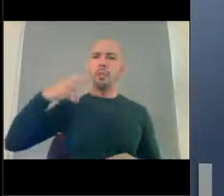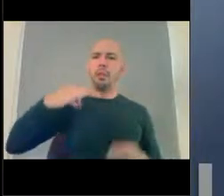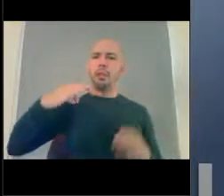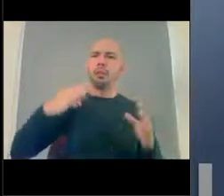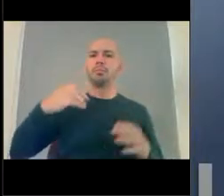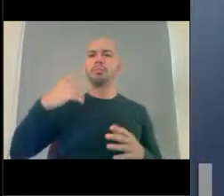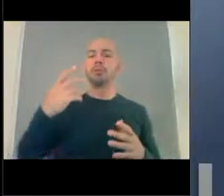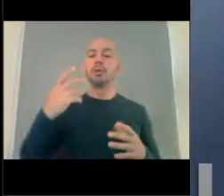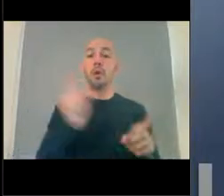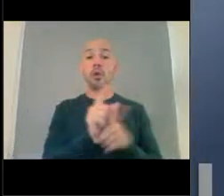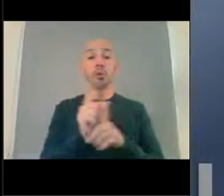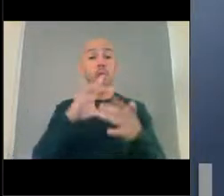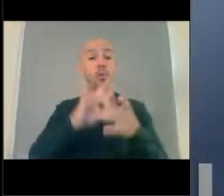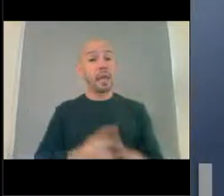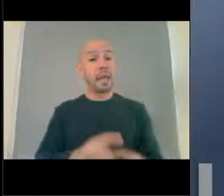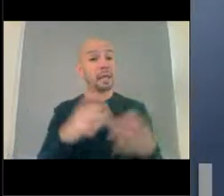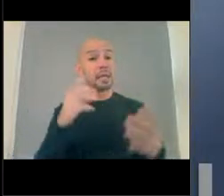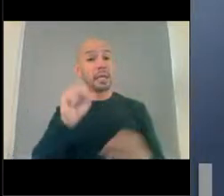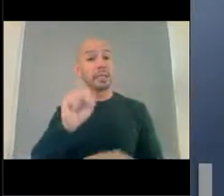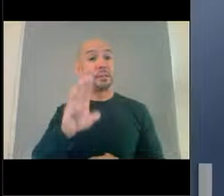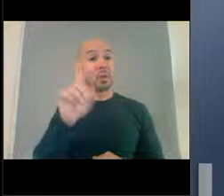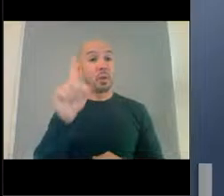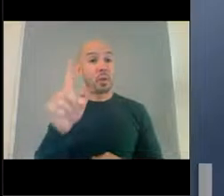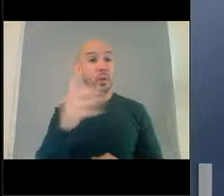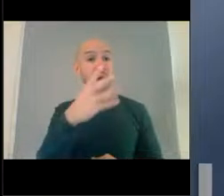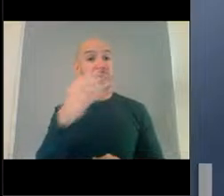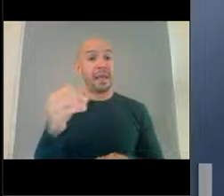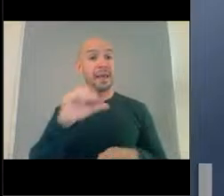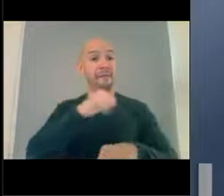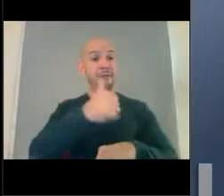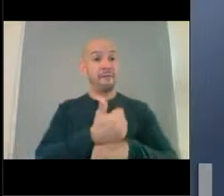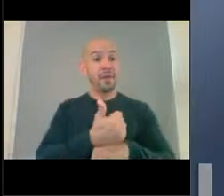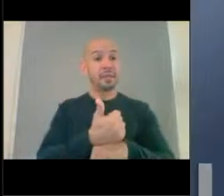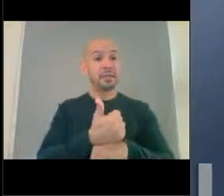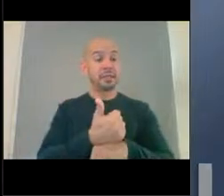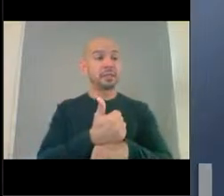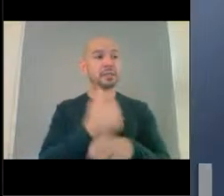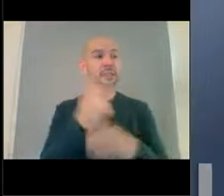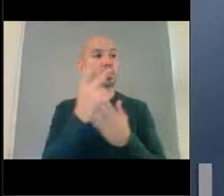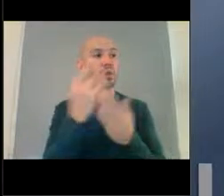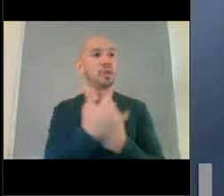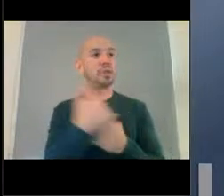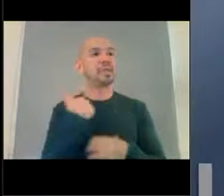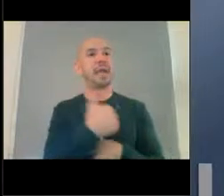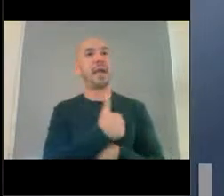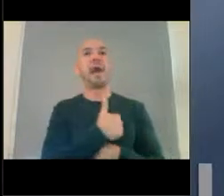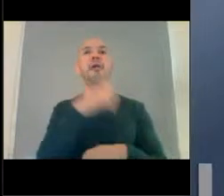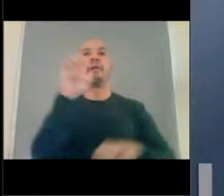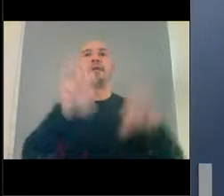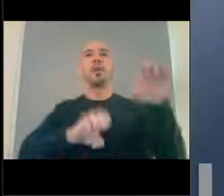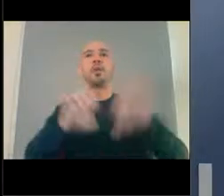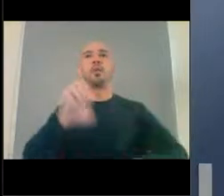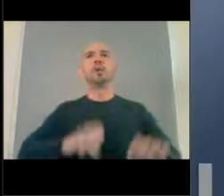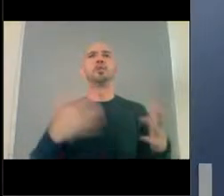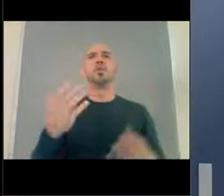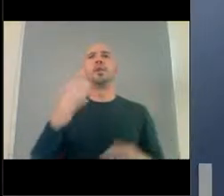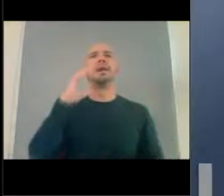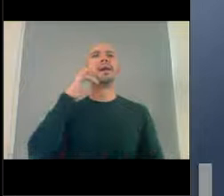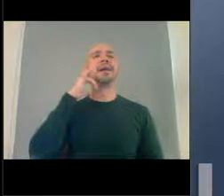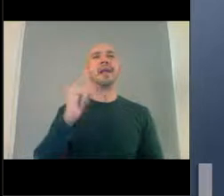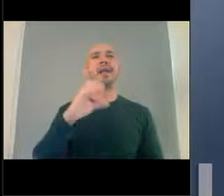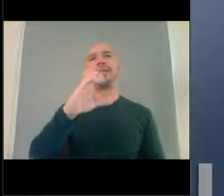also related to xb1 sb1 and fix first projects on our agenda today is our evaluation of caltrans progress towards reducing deferred